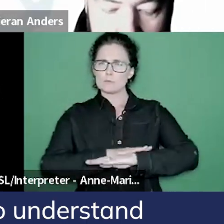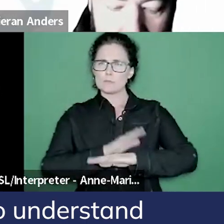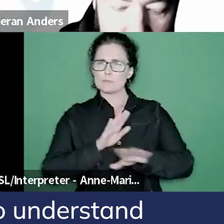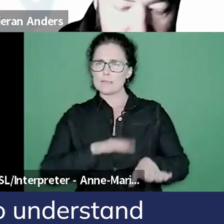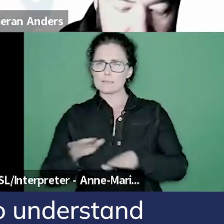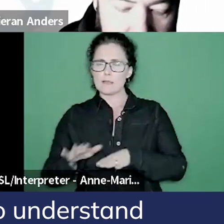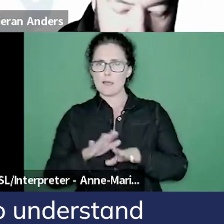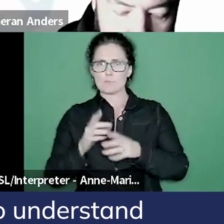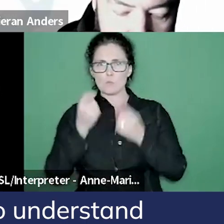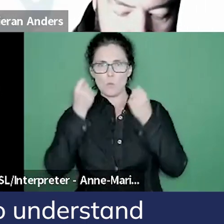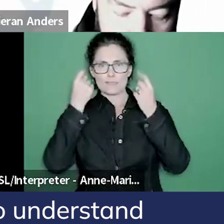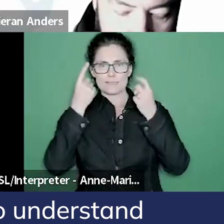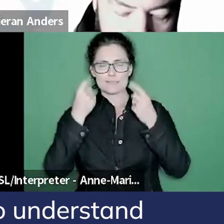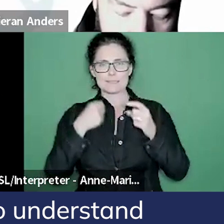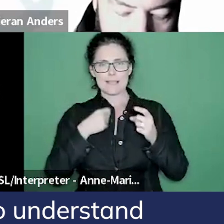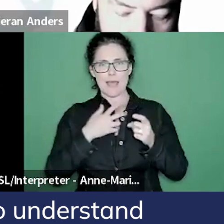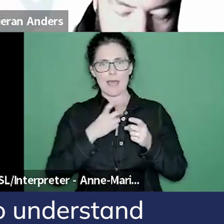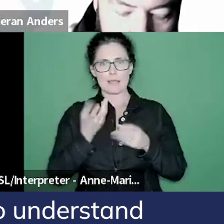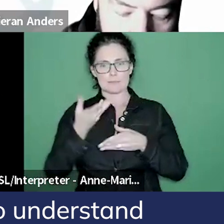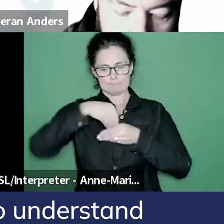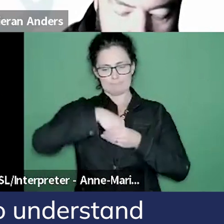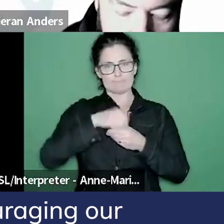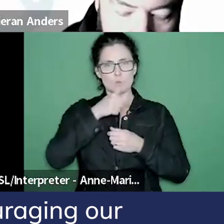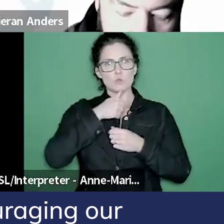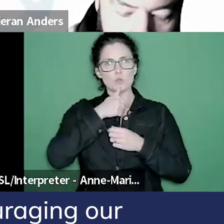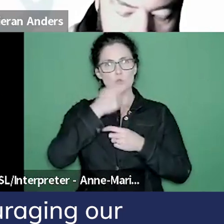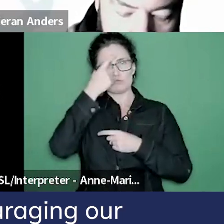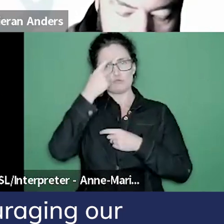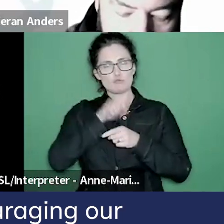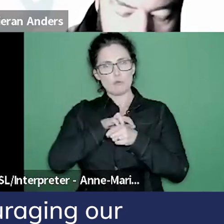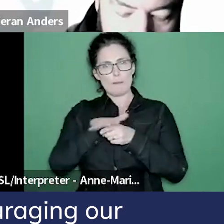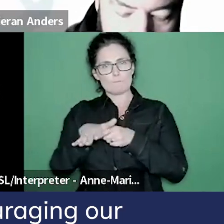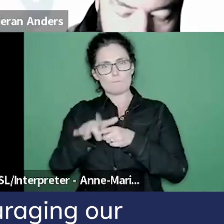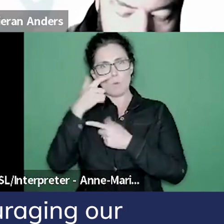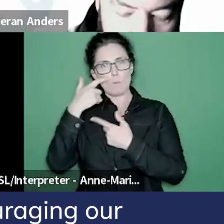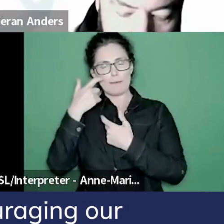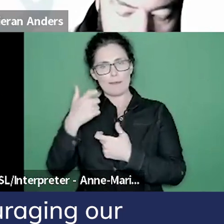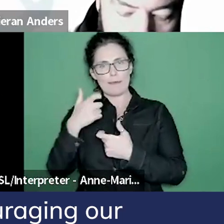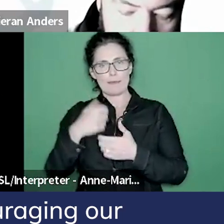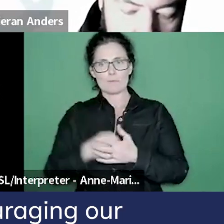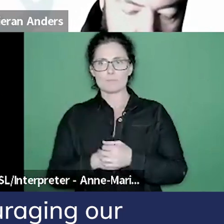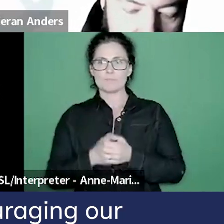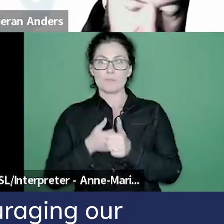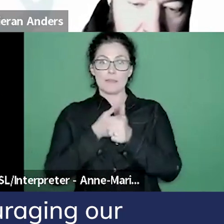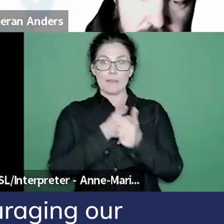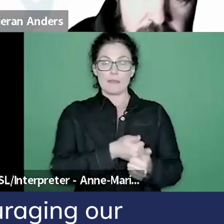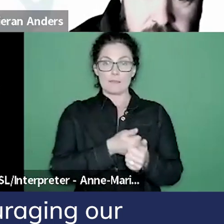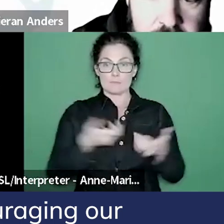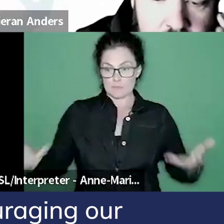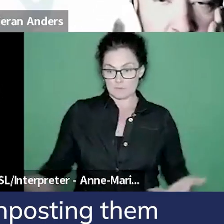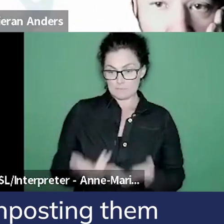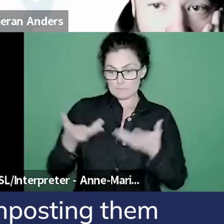and incorporate trauma-informed care in our practice, advocating for our patients and encouraging our patients